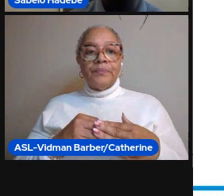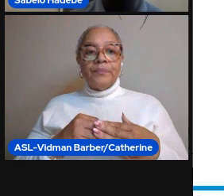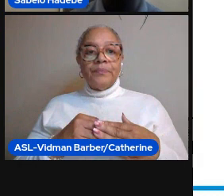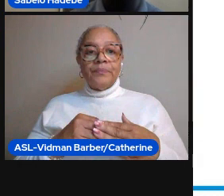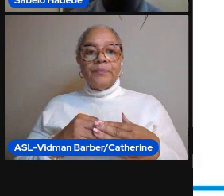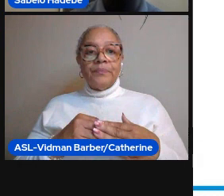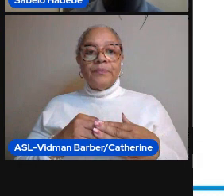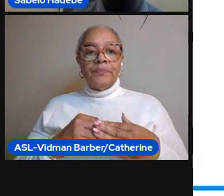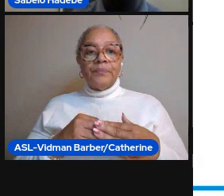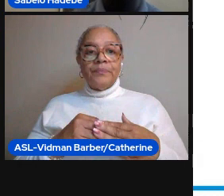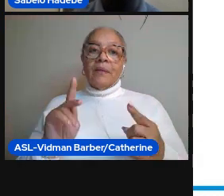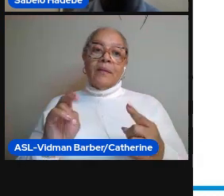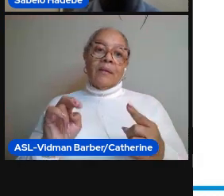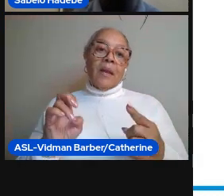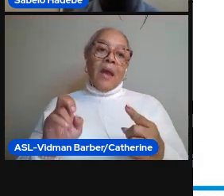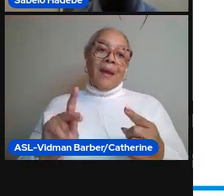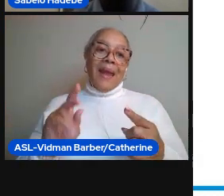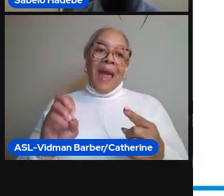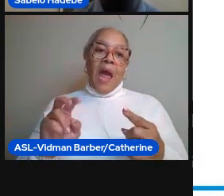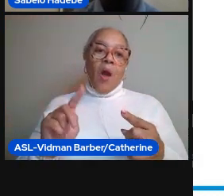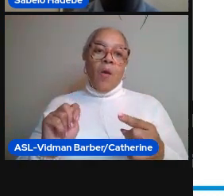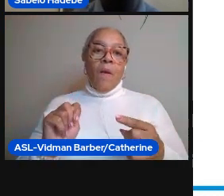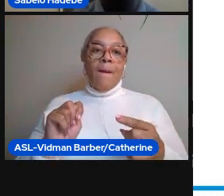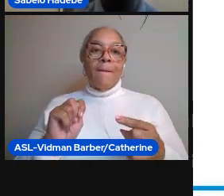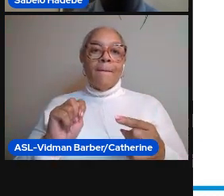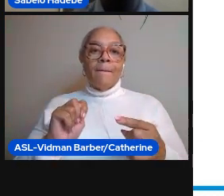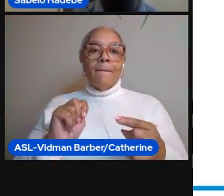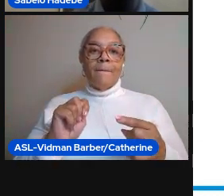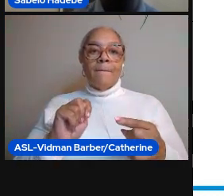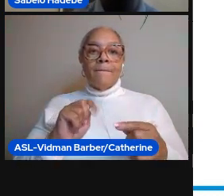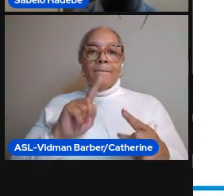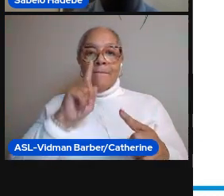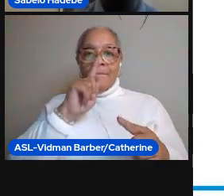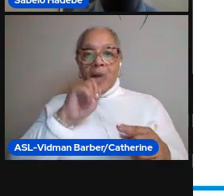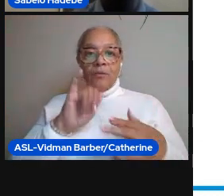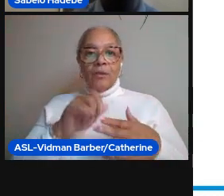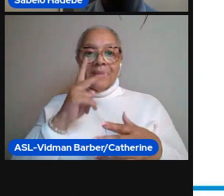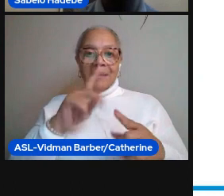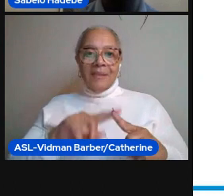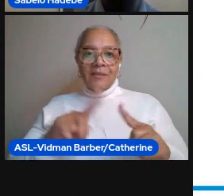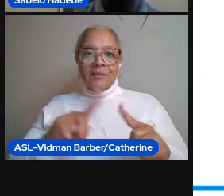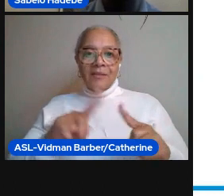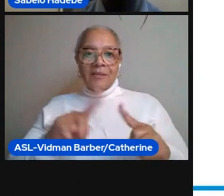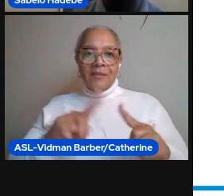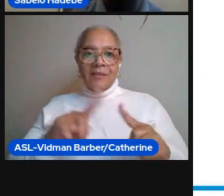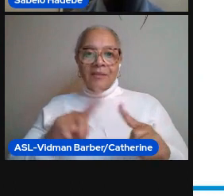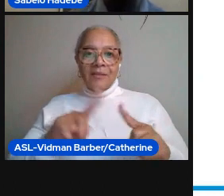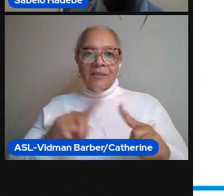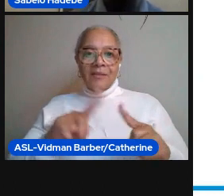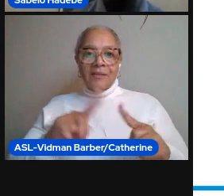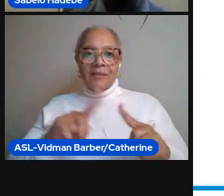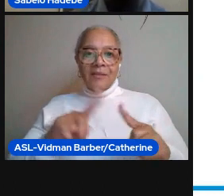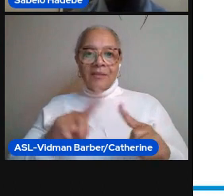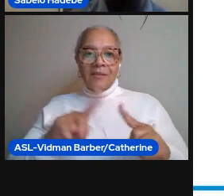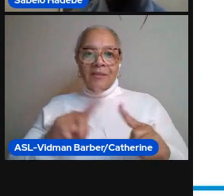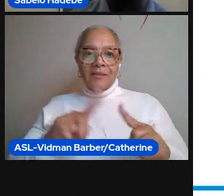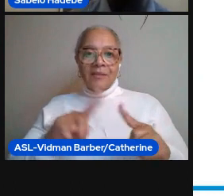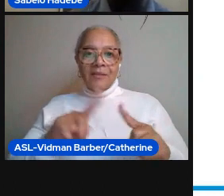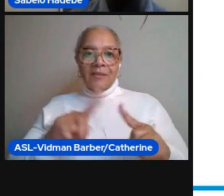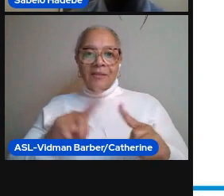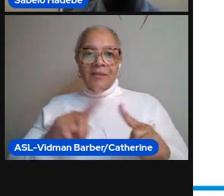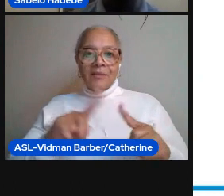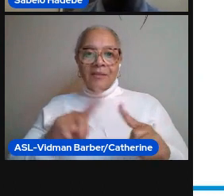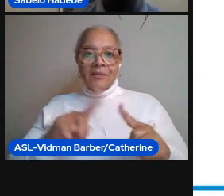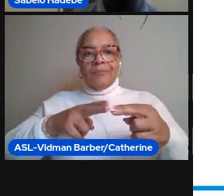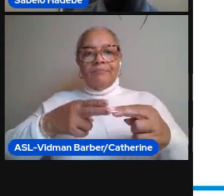not significant compared to the knockout. But in terms of elastance, you do see a slight increase in